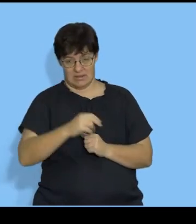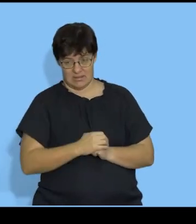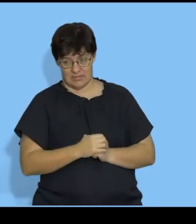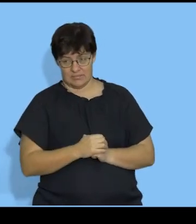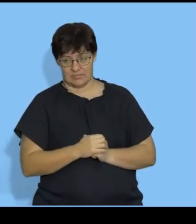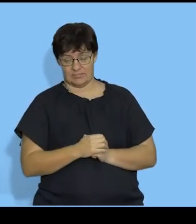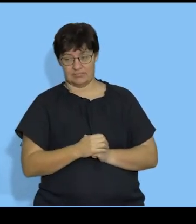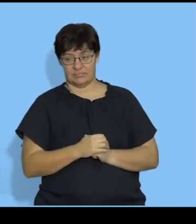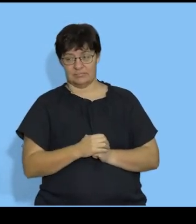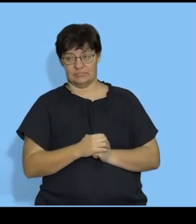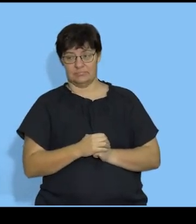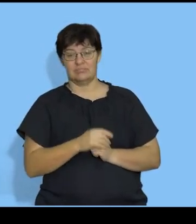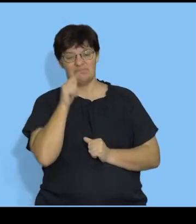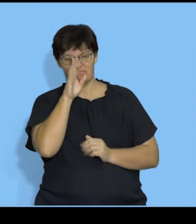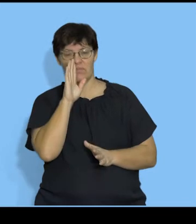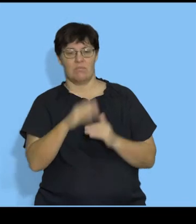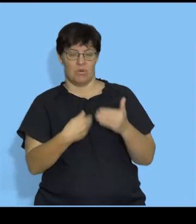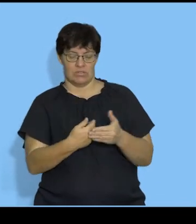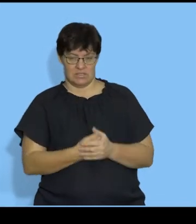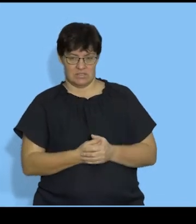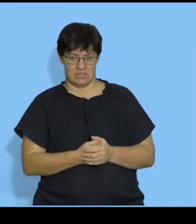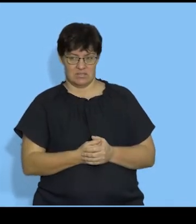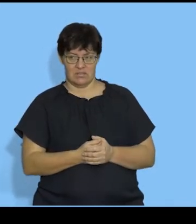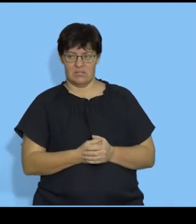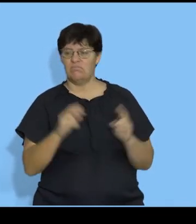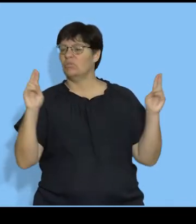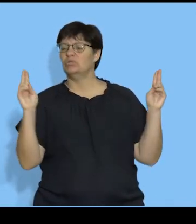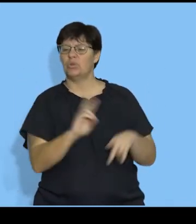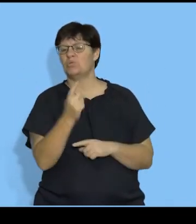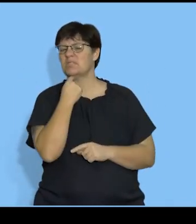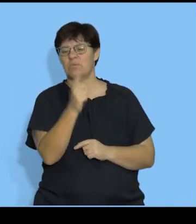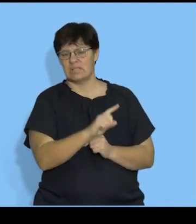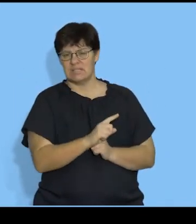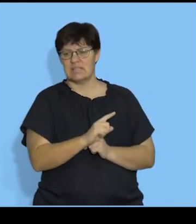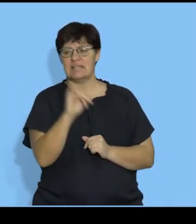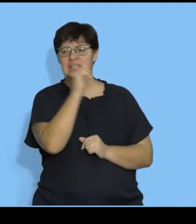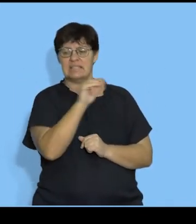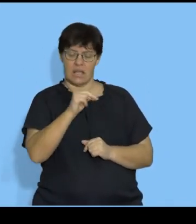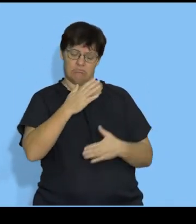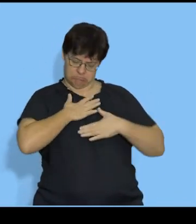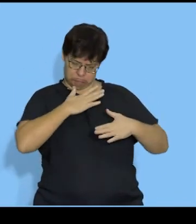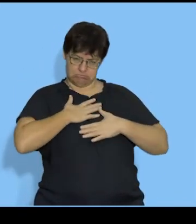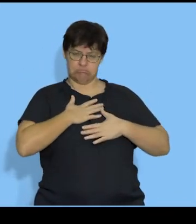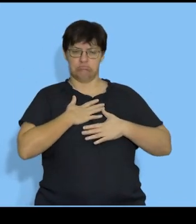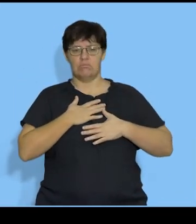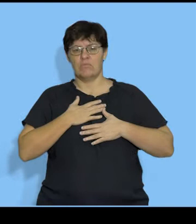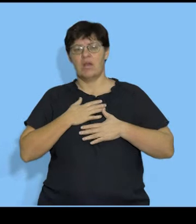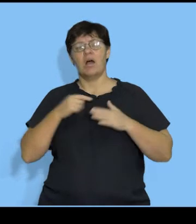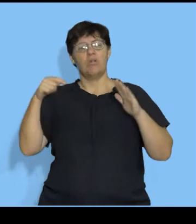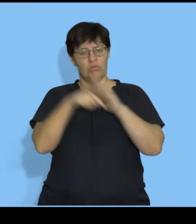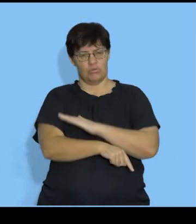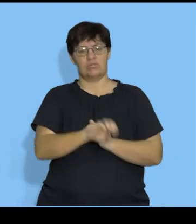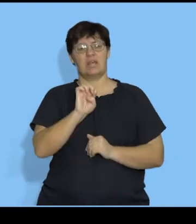So this is the process. So in a nutshell, we are saying that zinc is more willing to lose electrons compared to